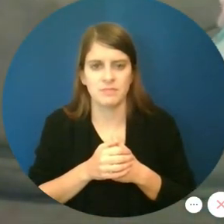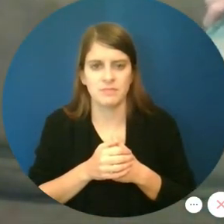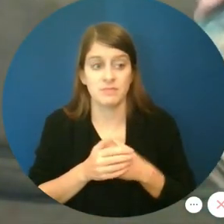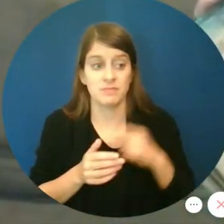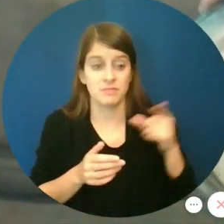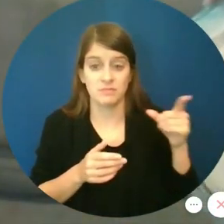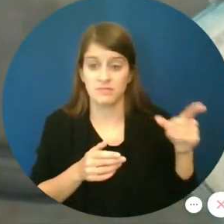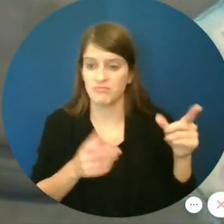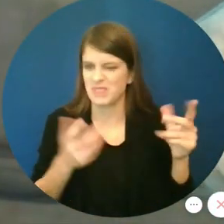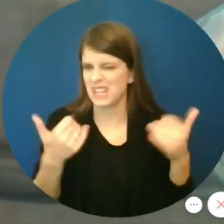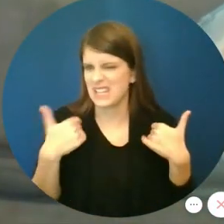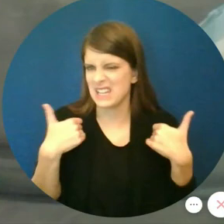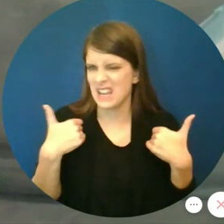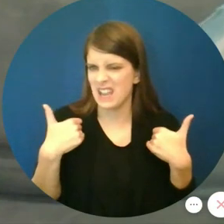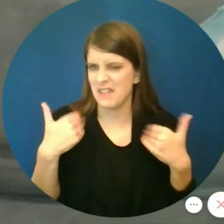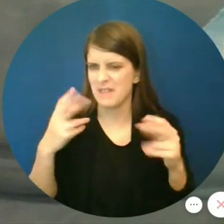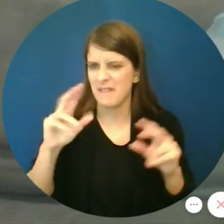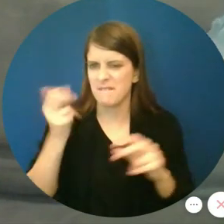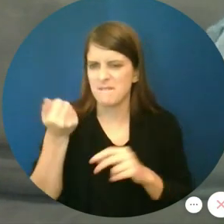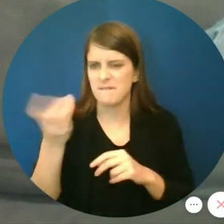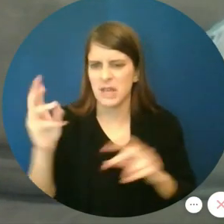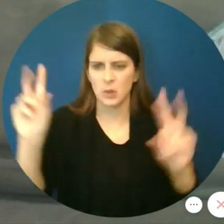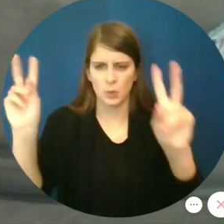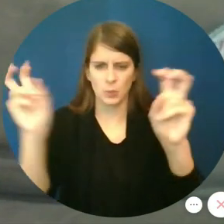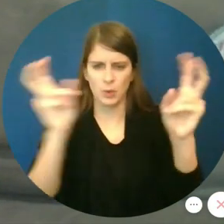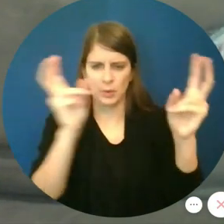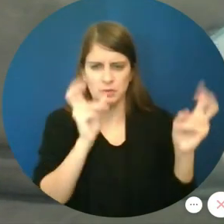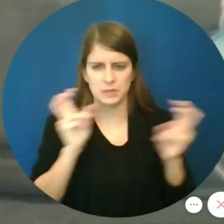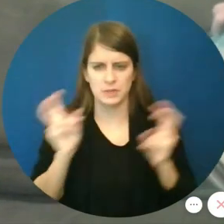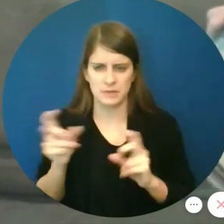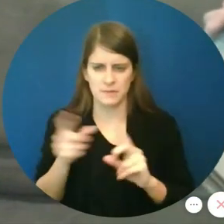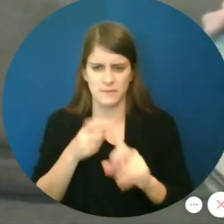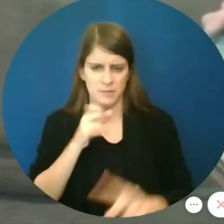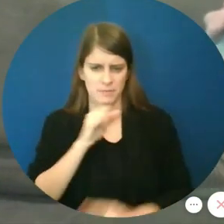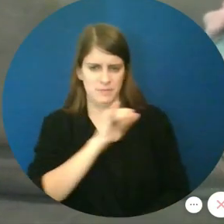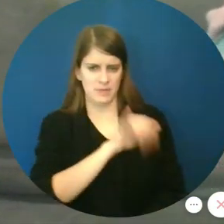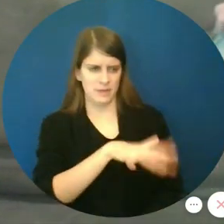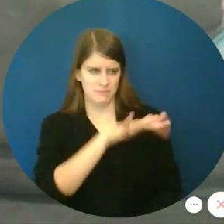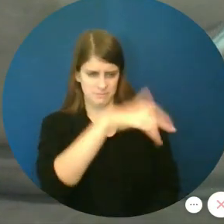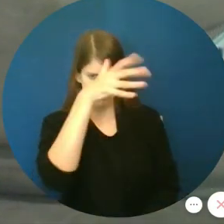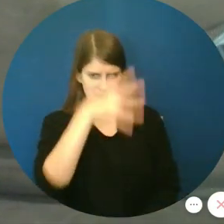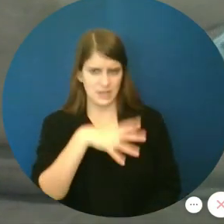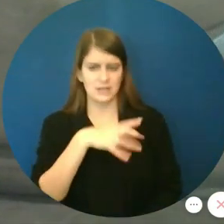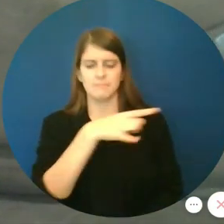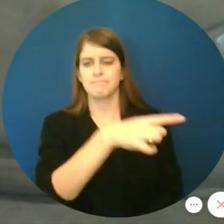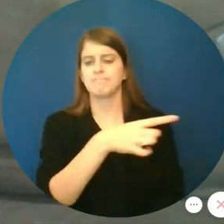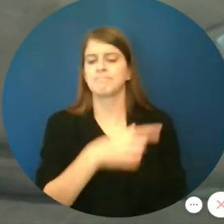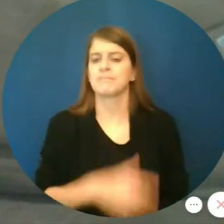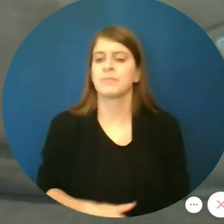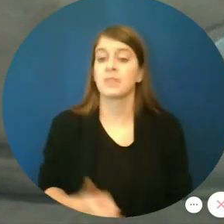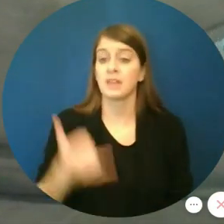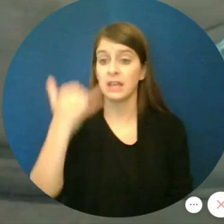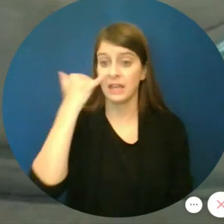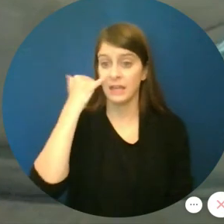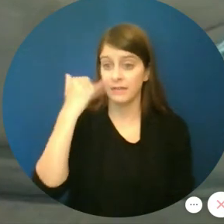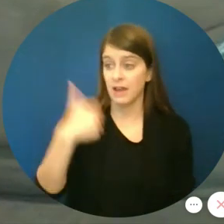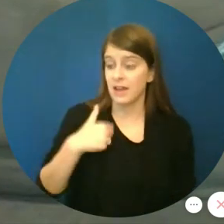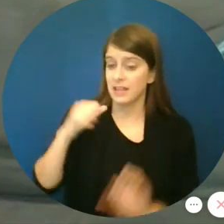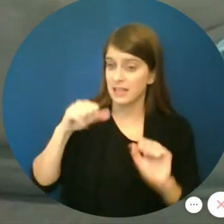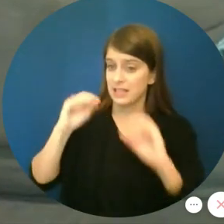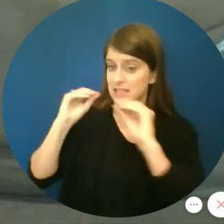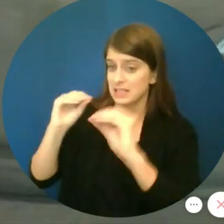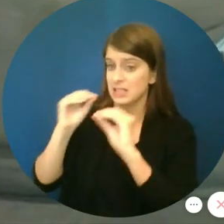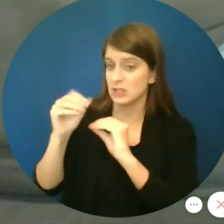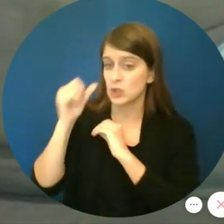And here is Ernest Everett Just in his own words. A few quotes here. "If I can give the boys and girls a scientific